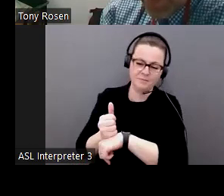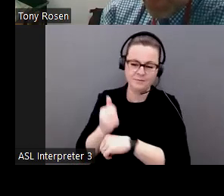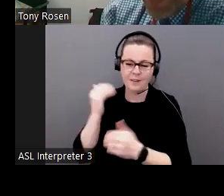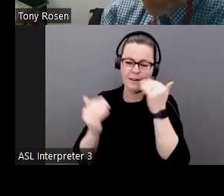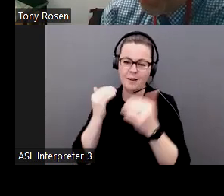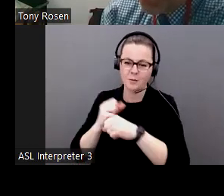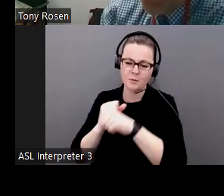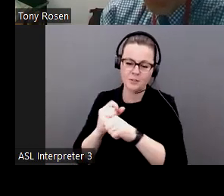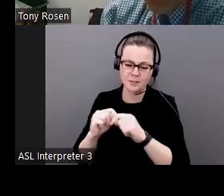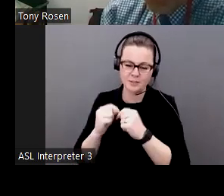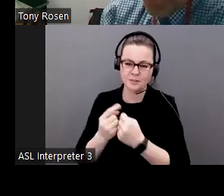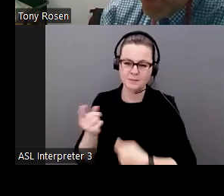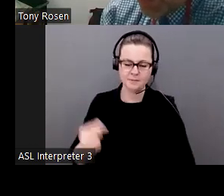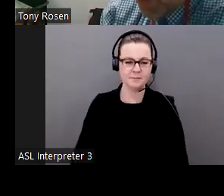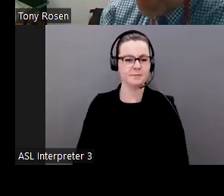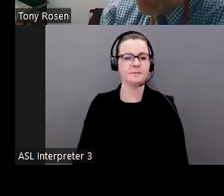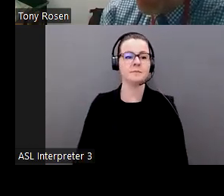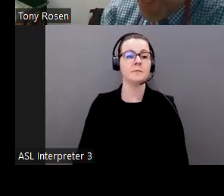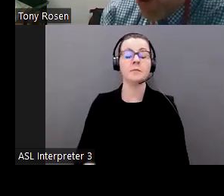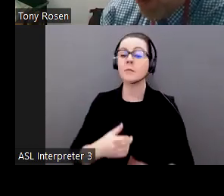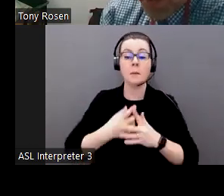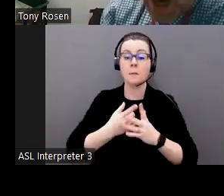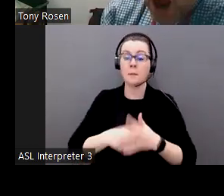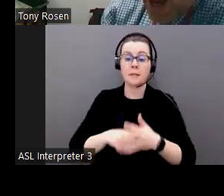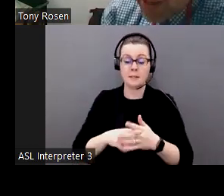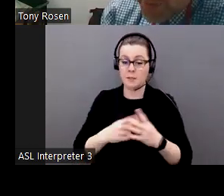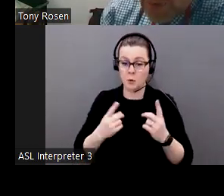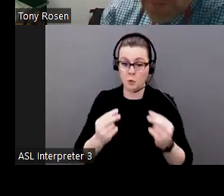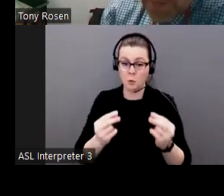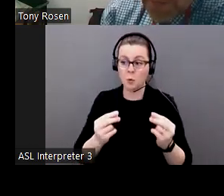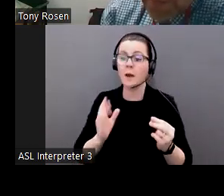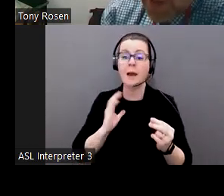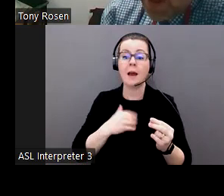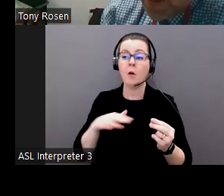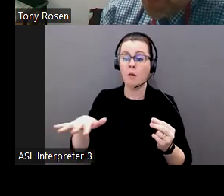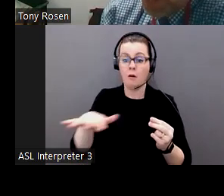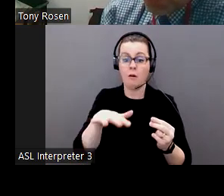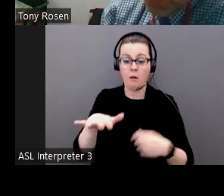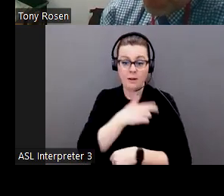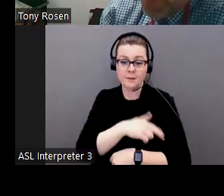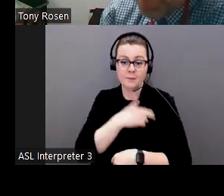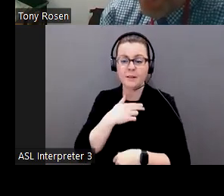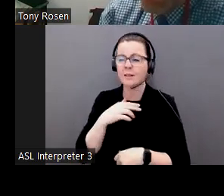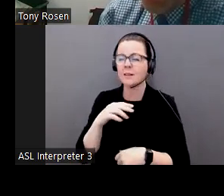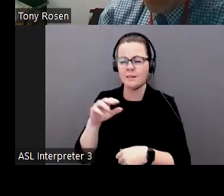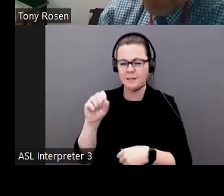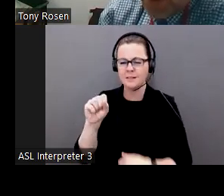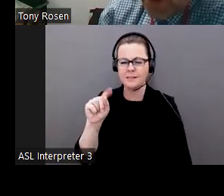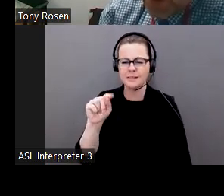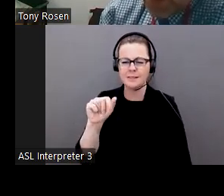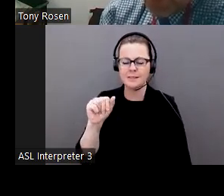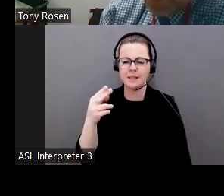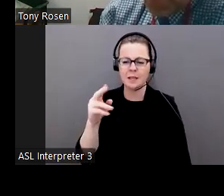Initially, we conducted focus groups of stakeholders at our hospital, focus groups from many